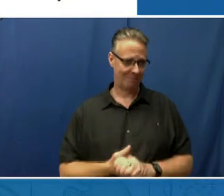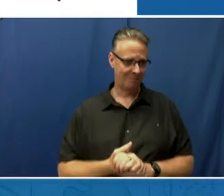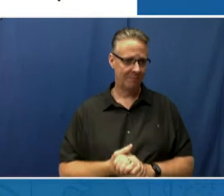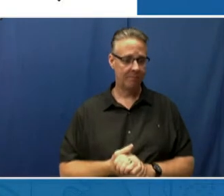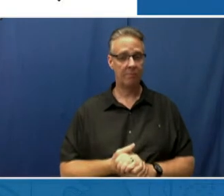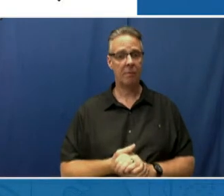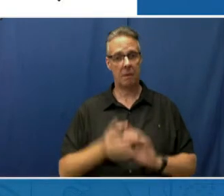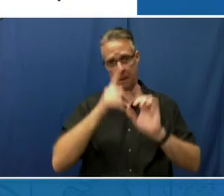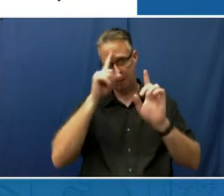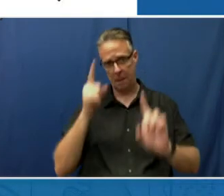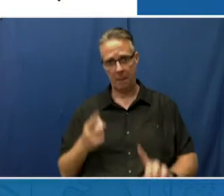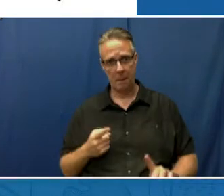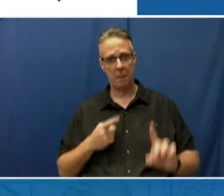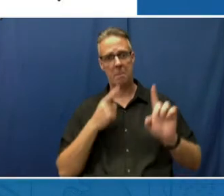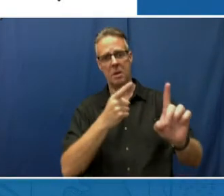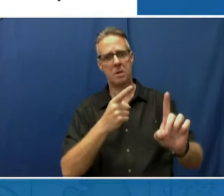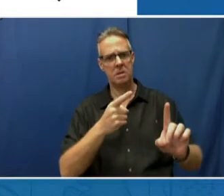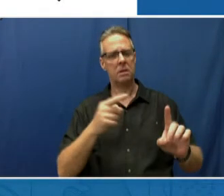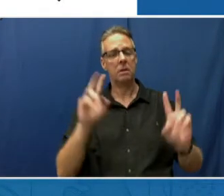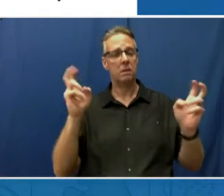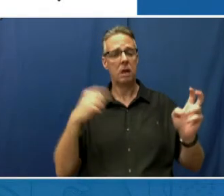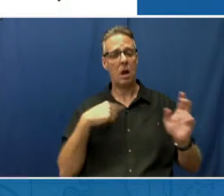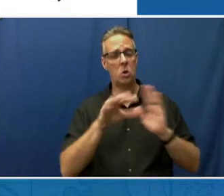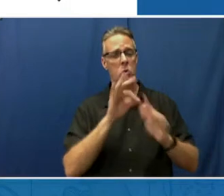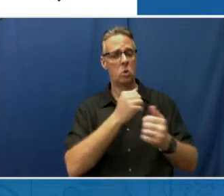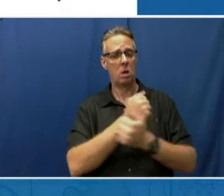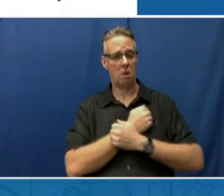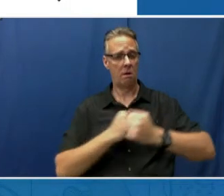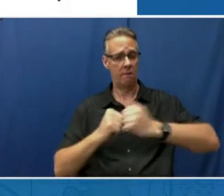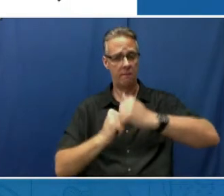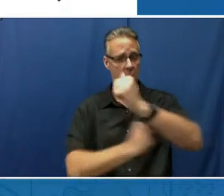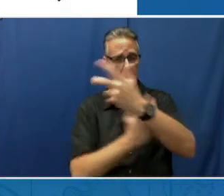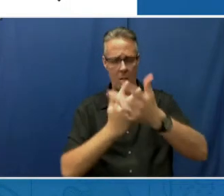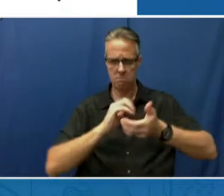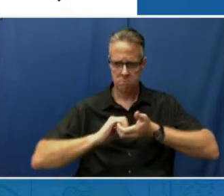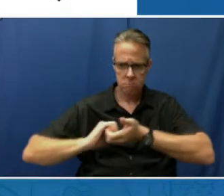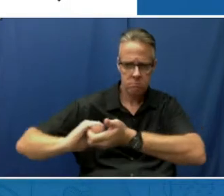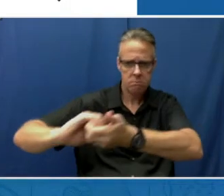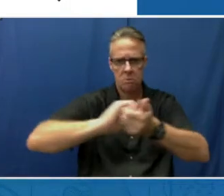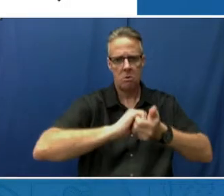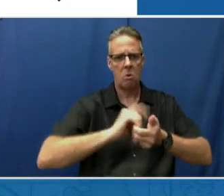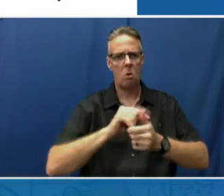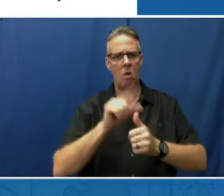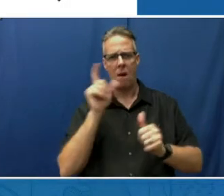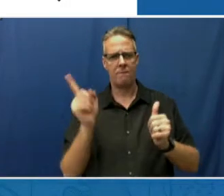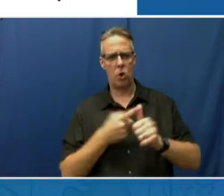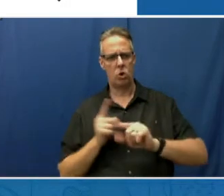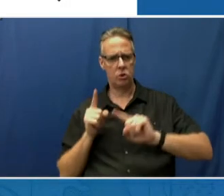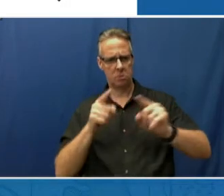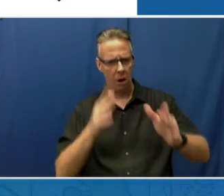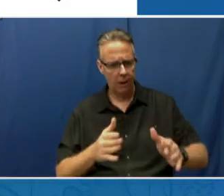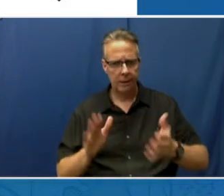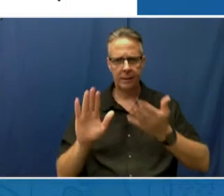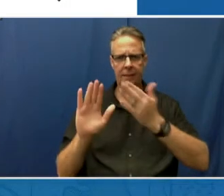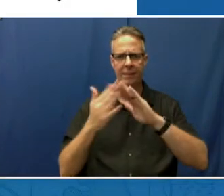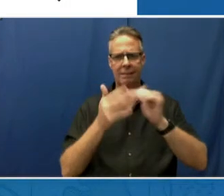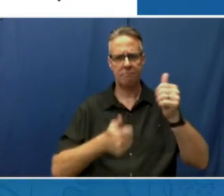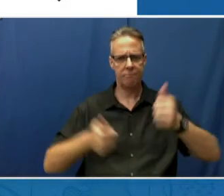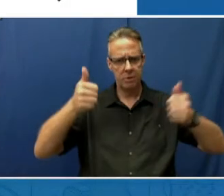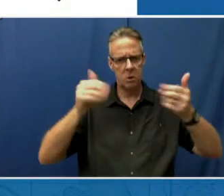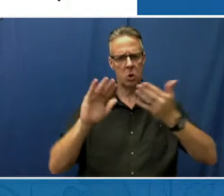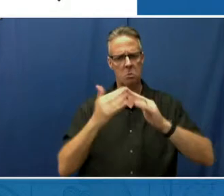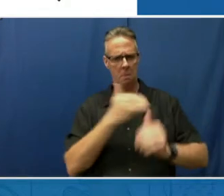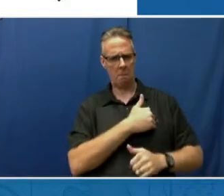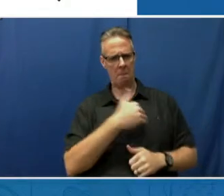mission today in the I Choose Love USA Foundation is collaborating with first responders, city officials, and community members to create